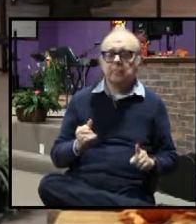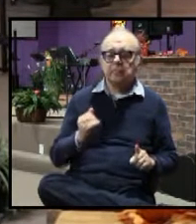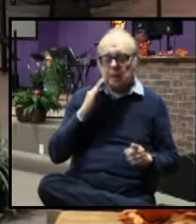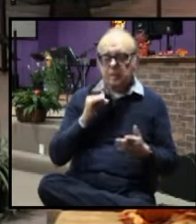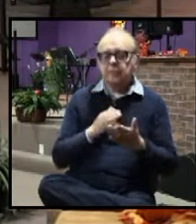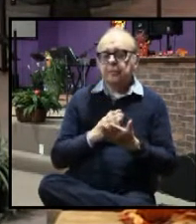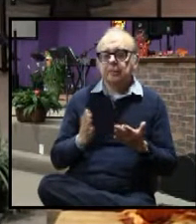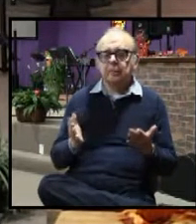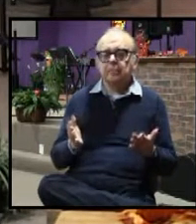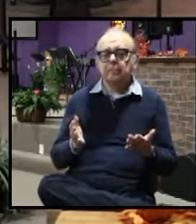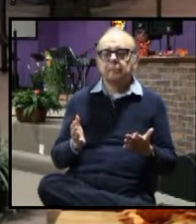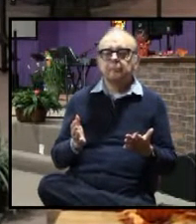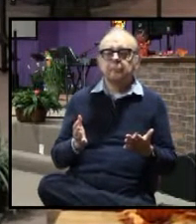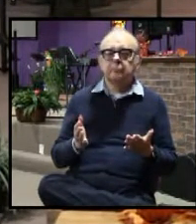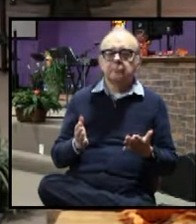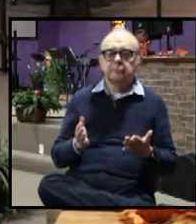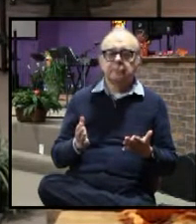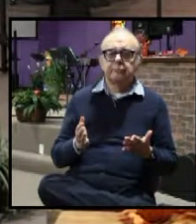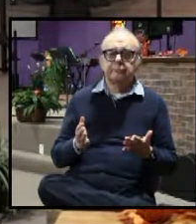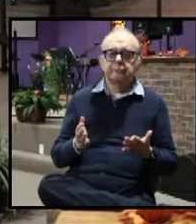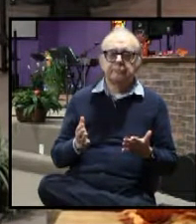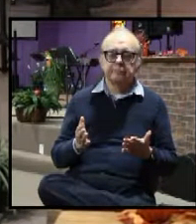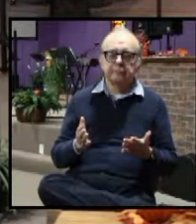Because you know something?